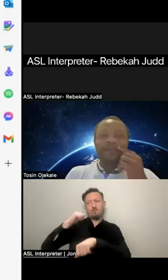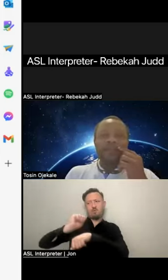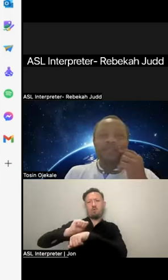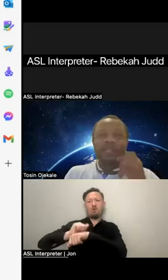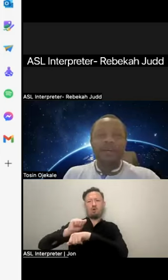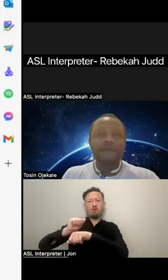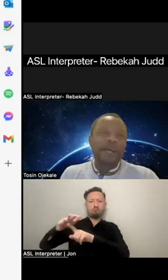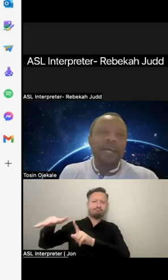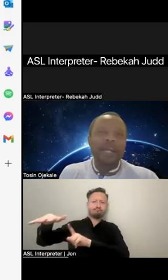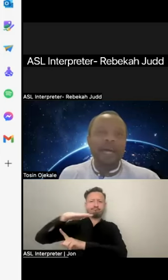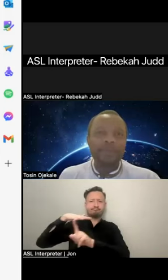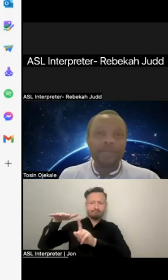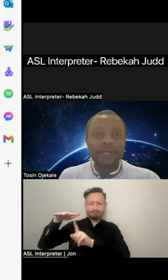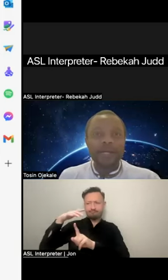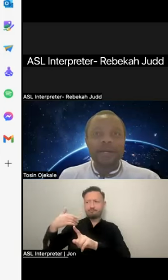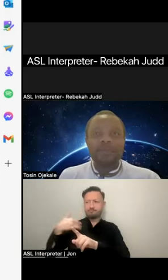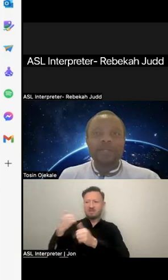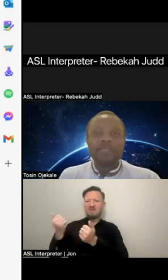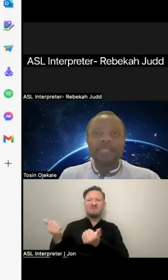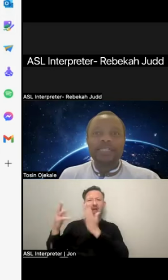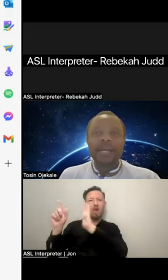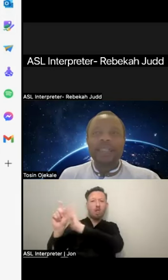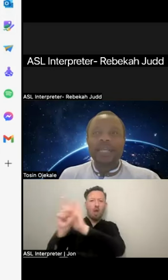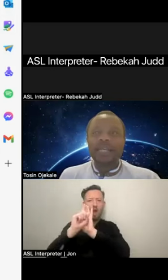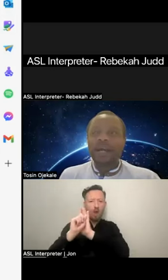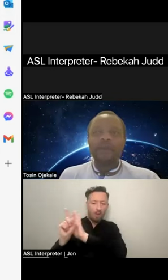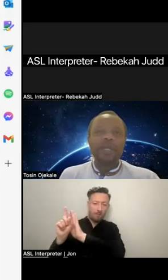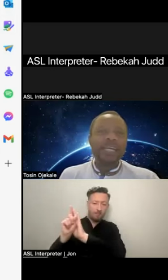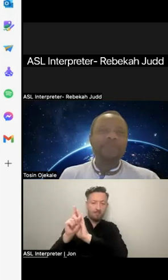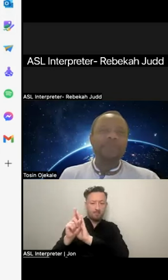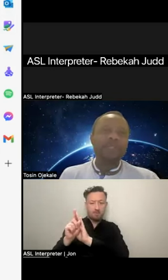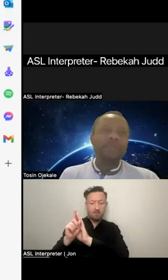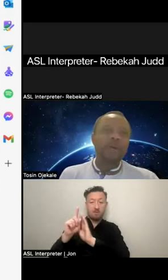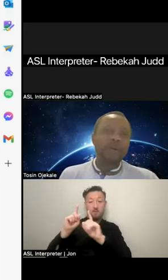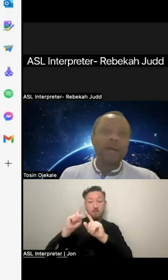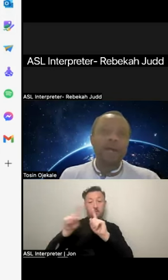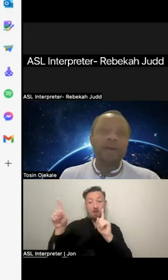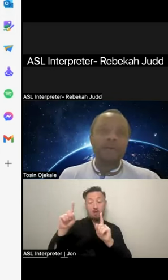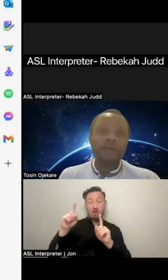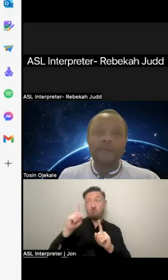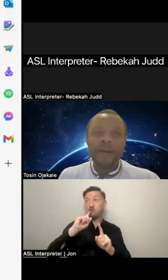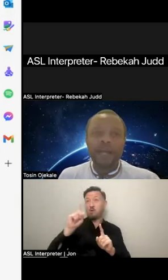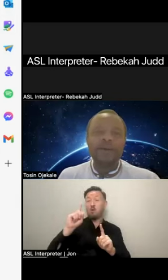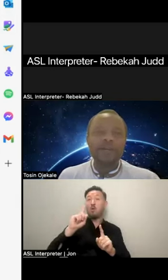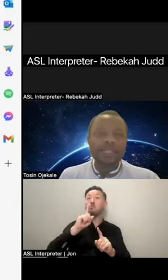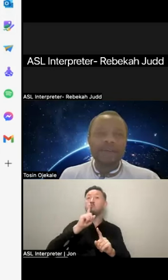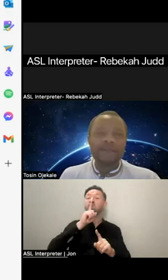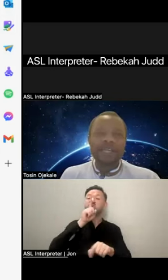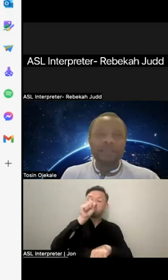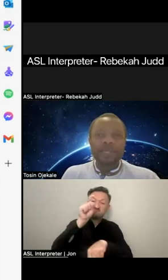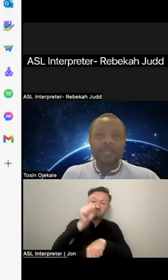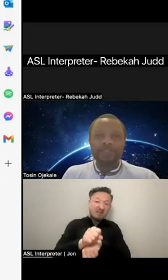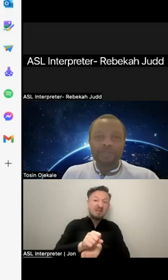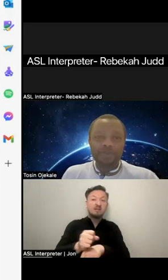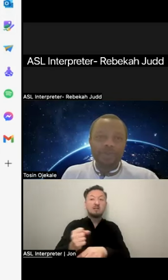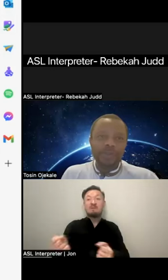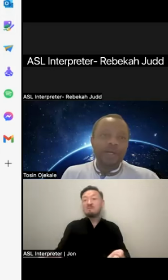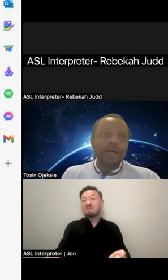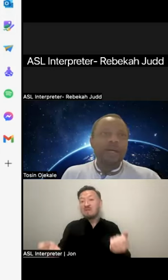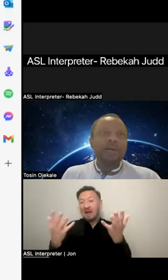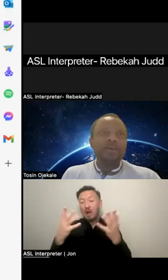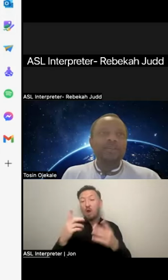had various fire alarm, but I think I've only experienced one real fire. Others have either been a